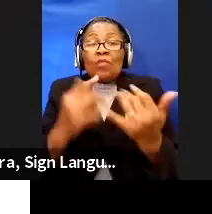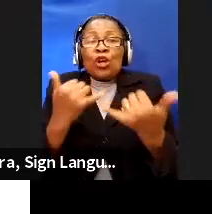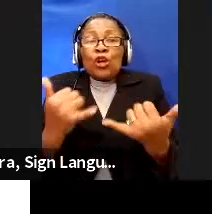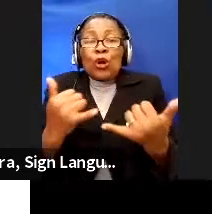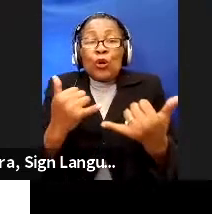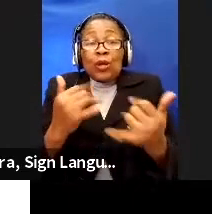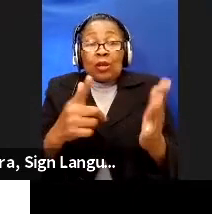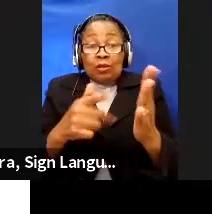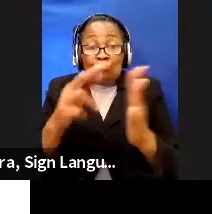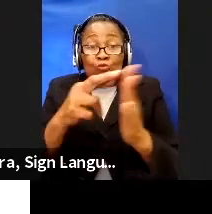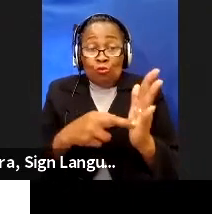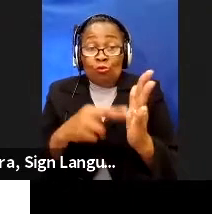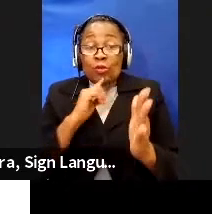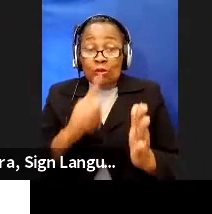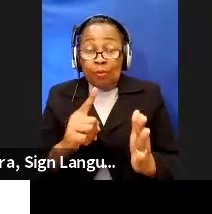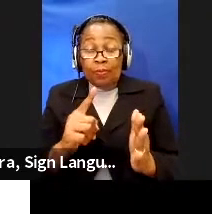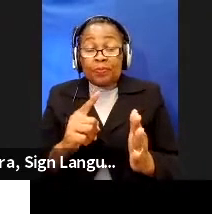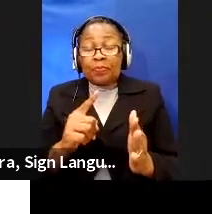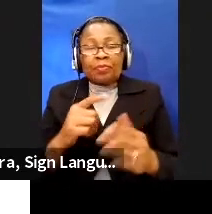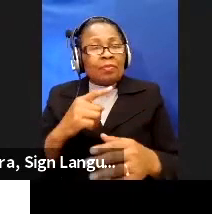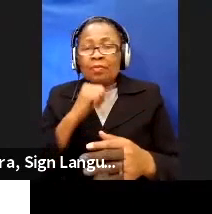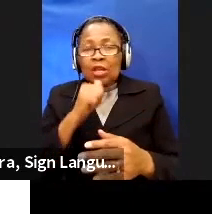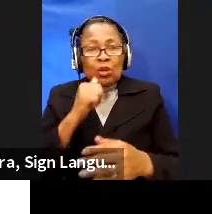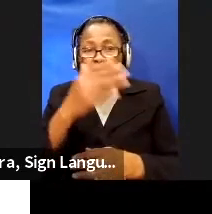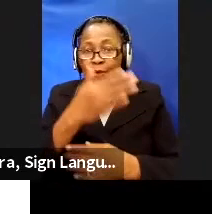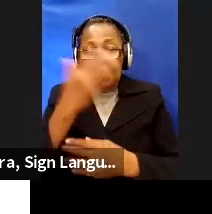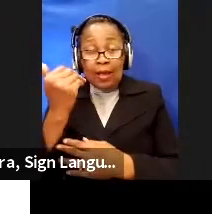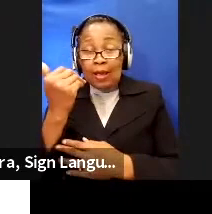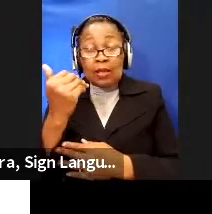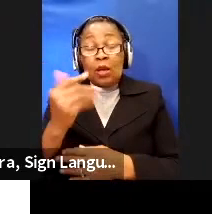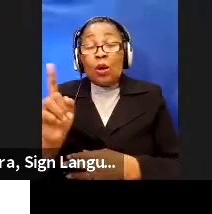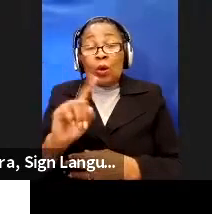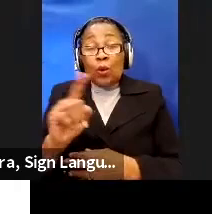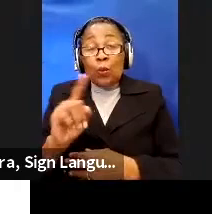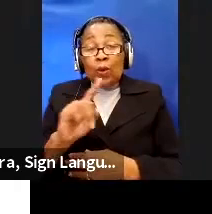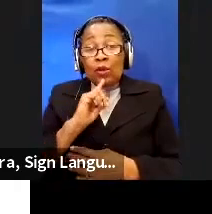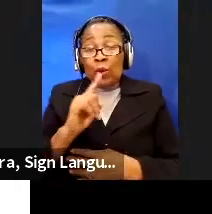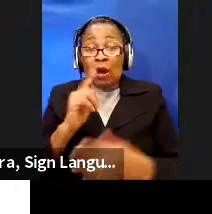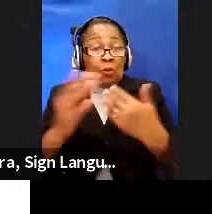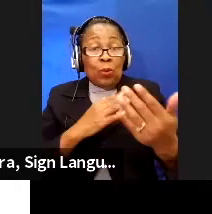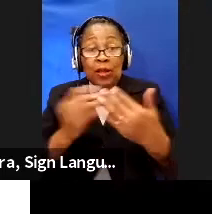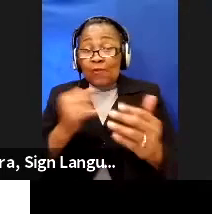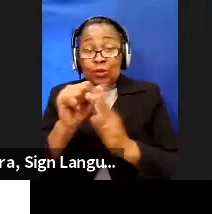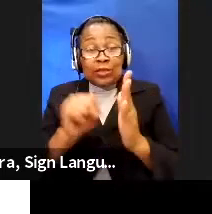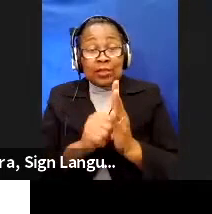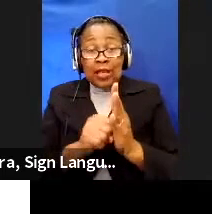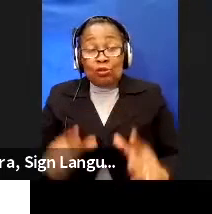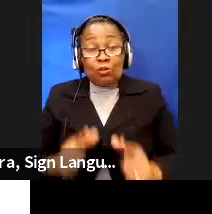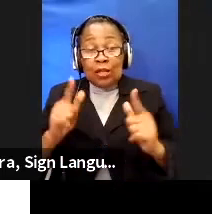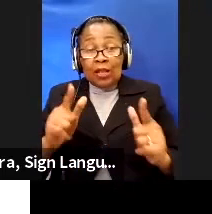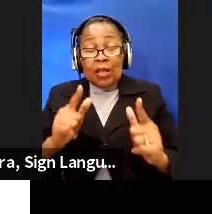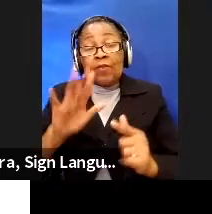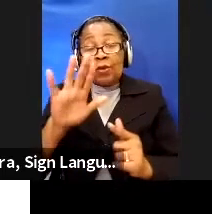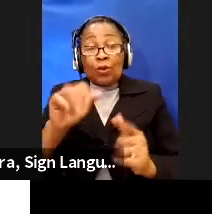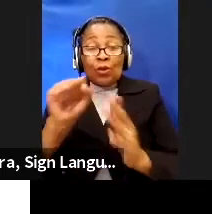regulations require. Now, also don't forget, wherever you are, whatever state you're in, that your state and